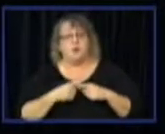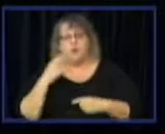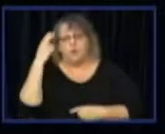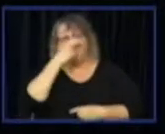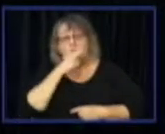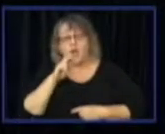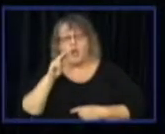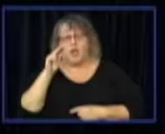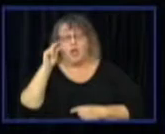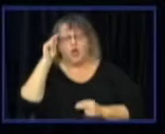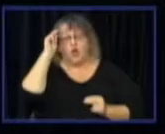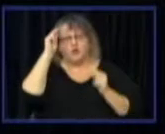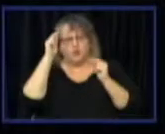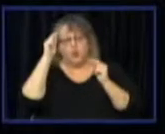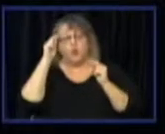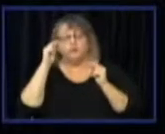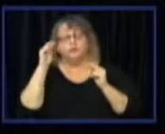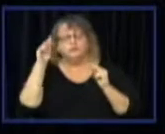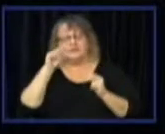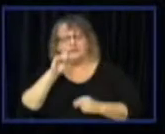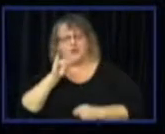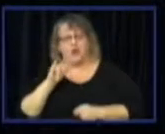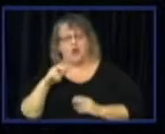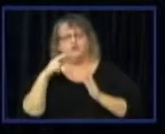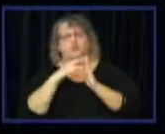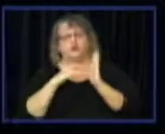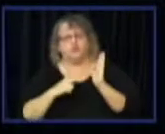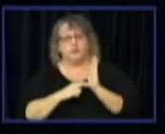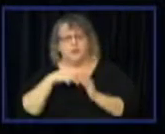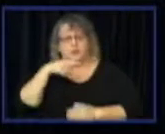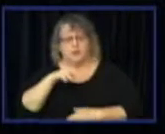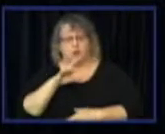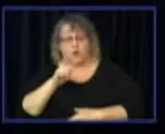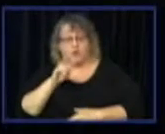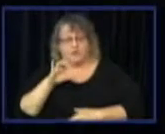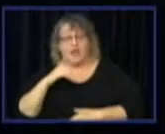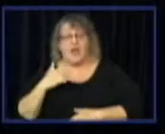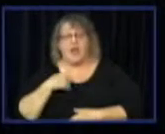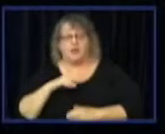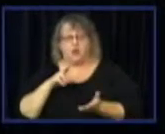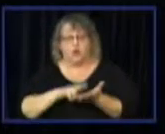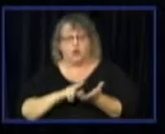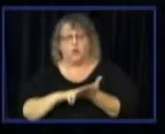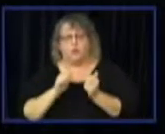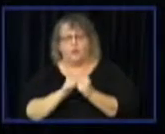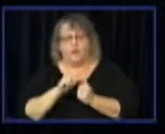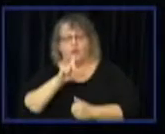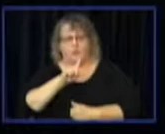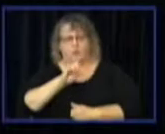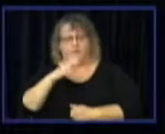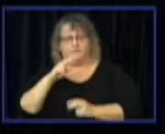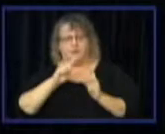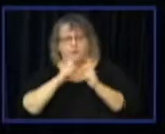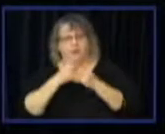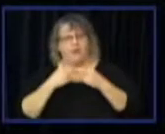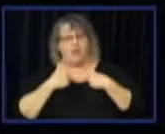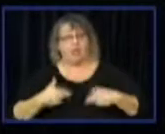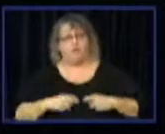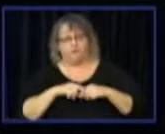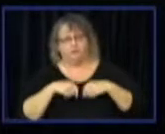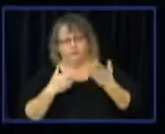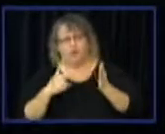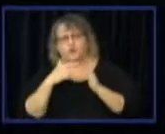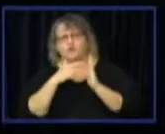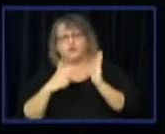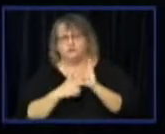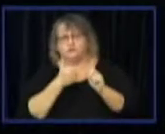Hawaii Neurotrauma Registry. Pacific Basin has a contract with the Department of Health to administer this registry,